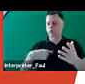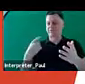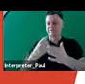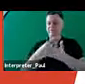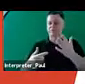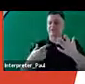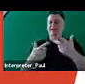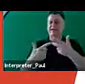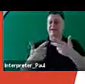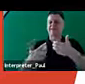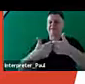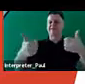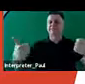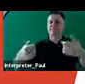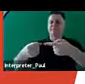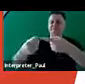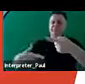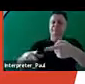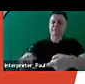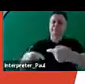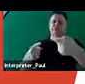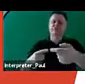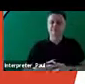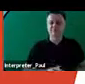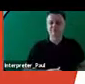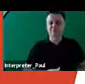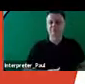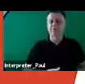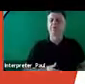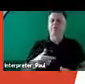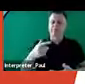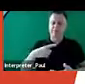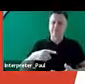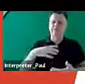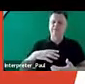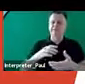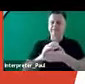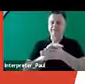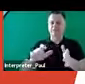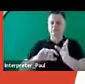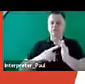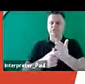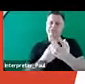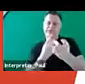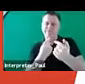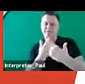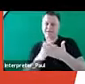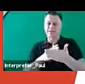of challenges that I've just outlined you going on. And we need expert careers advice to be able to address those.